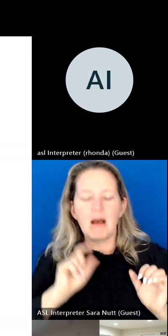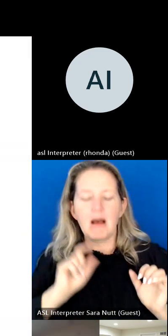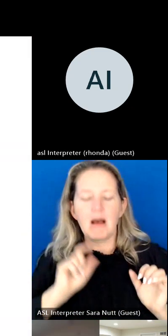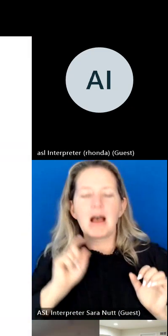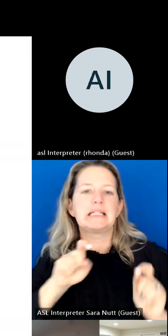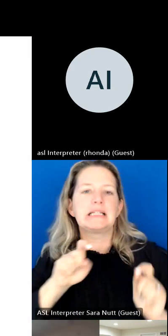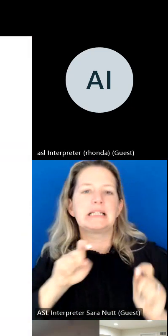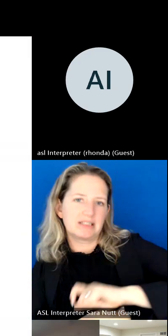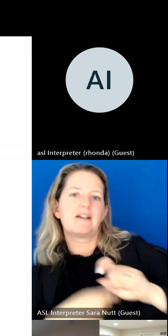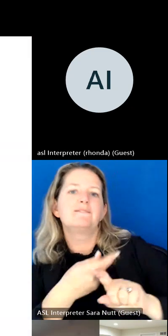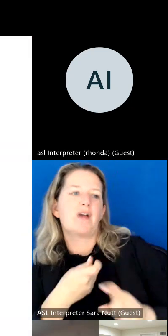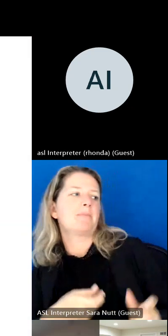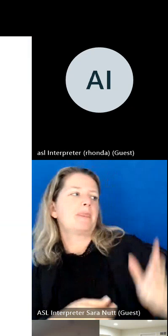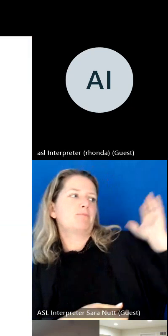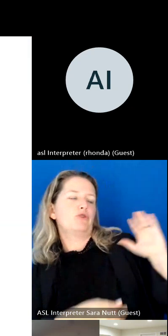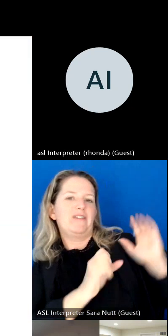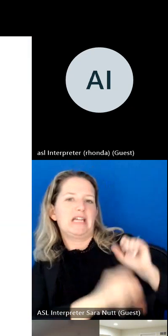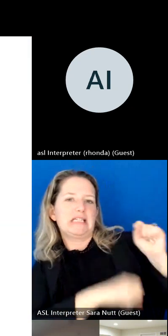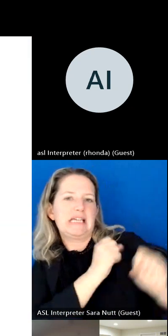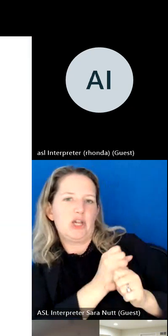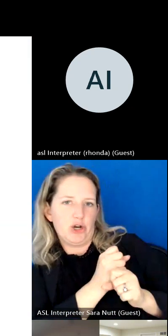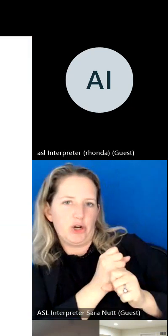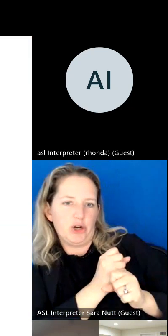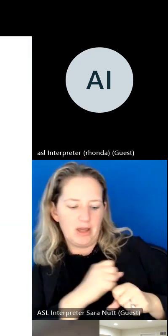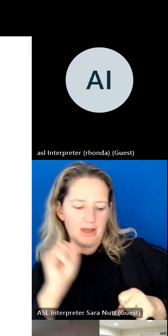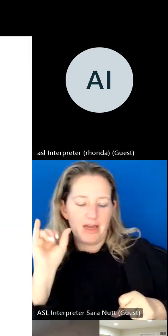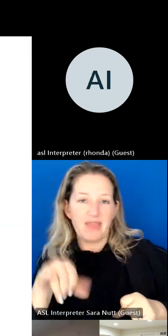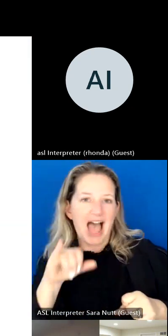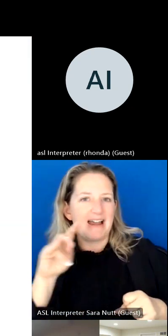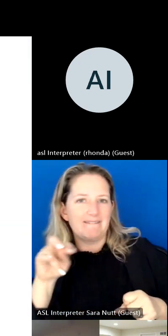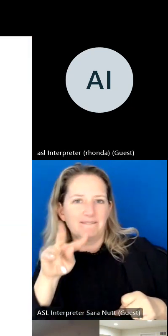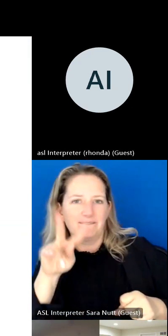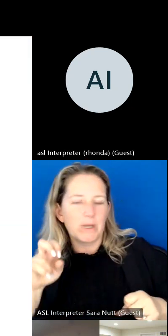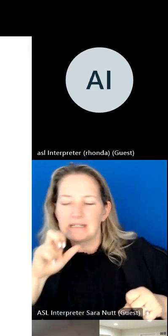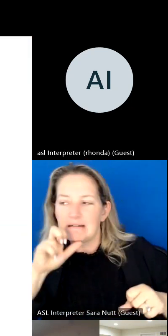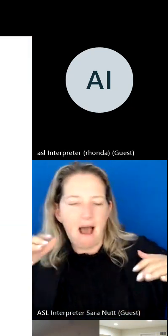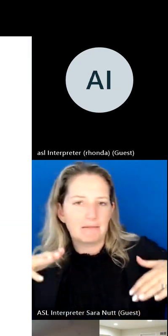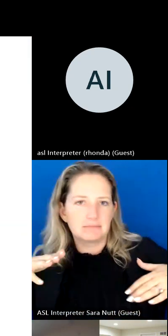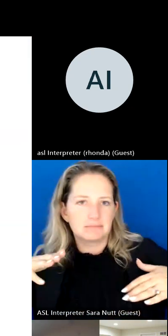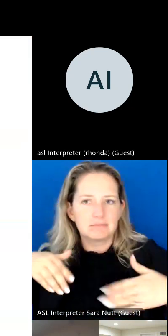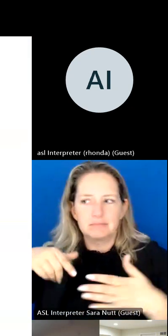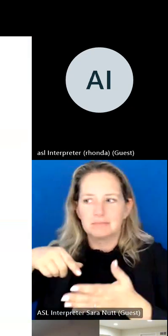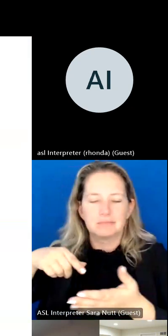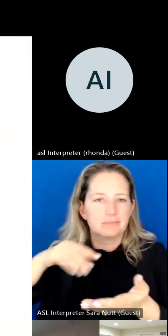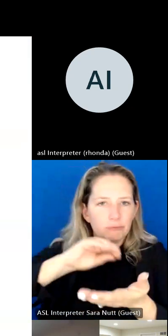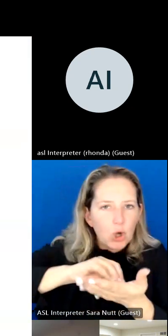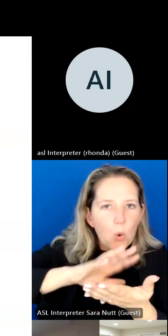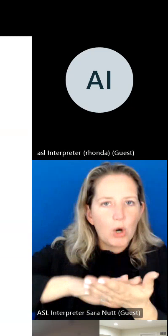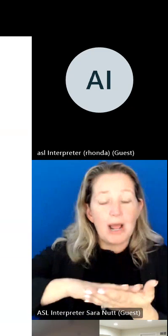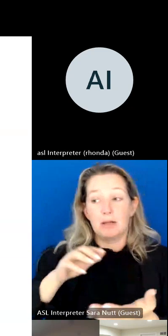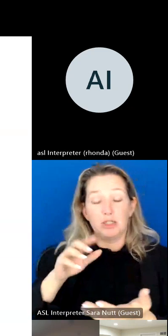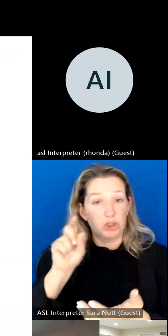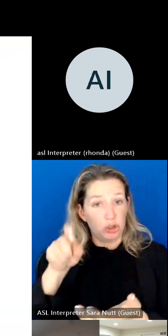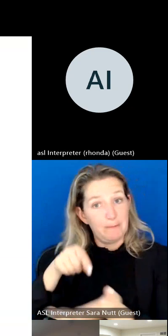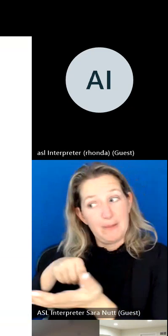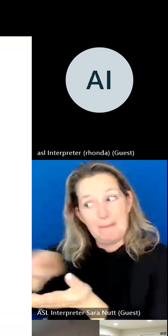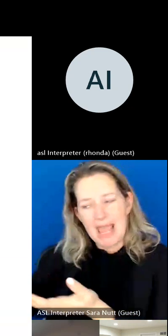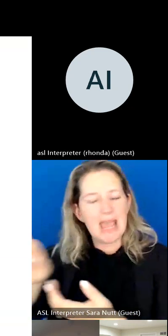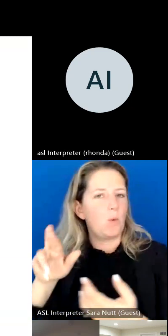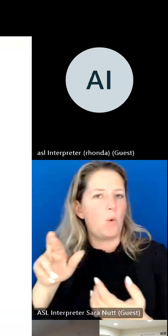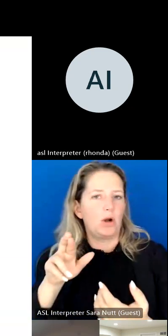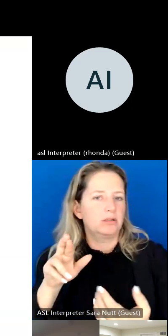this invoice that was not, paid, not recorded as paying, even though it should have been, or maybe not